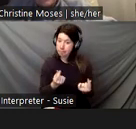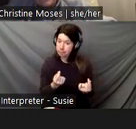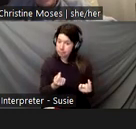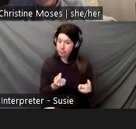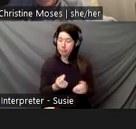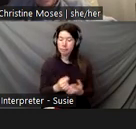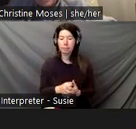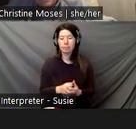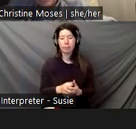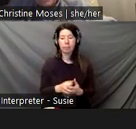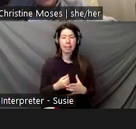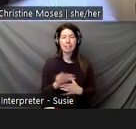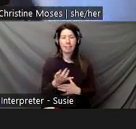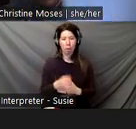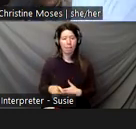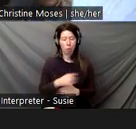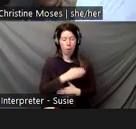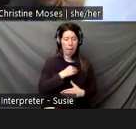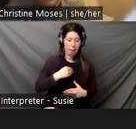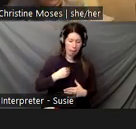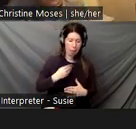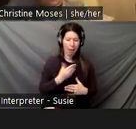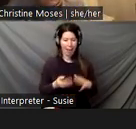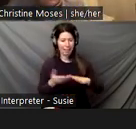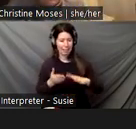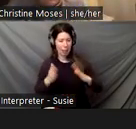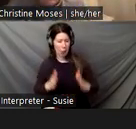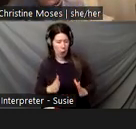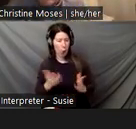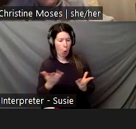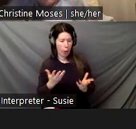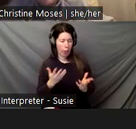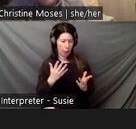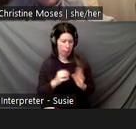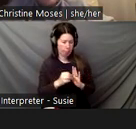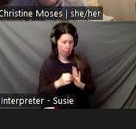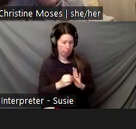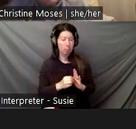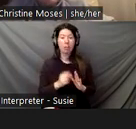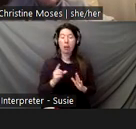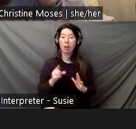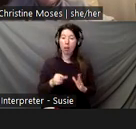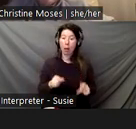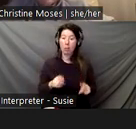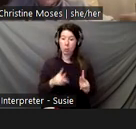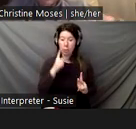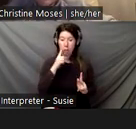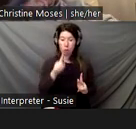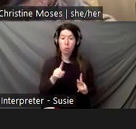several members and facilitator, you've also noted, there are the opportunity to provide input via